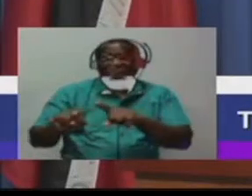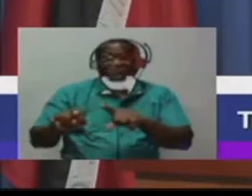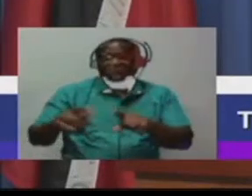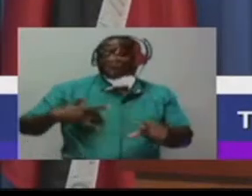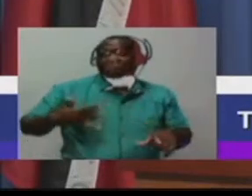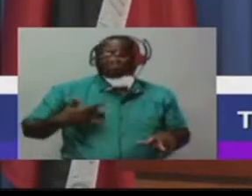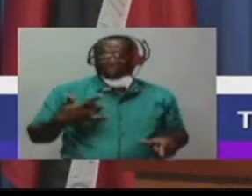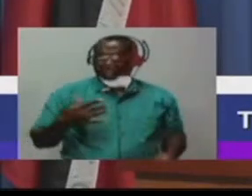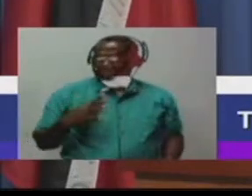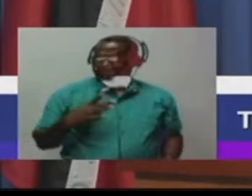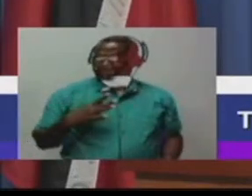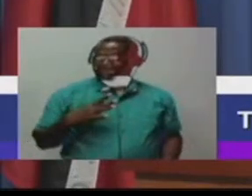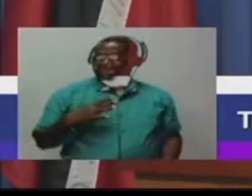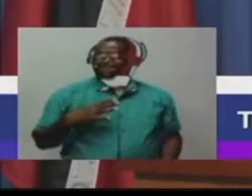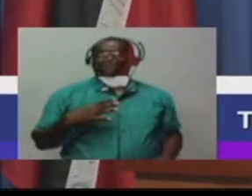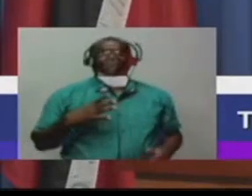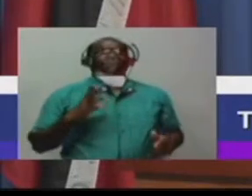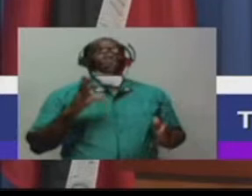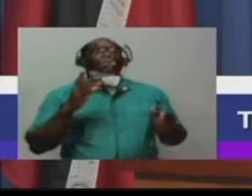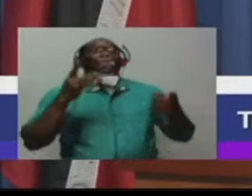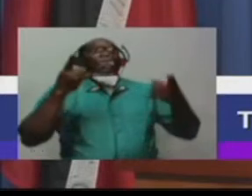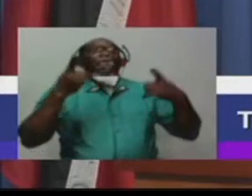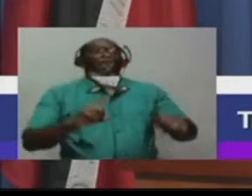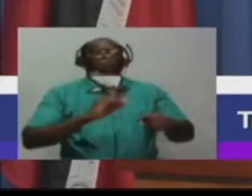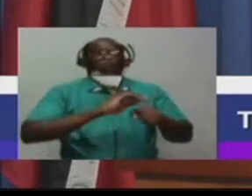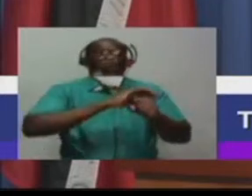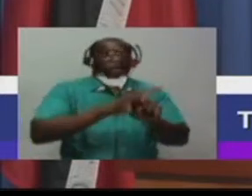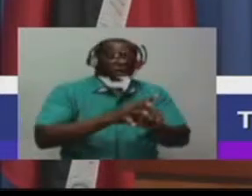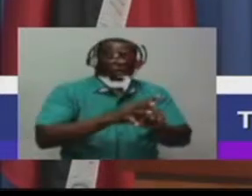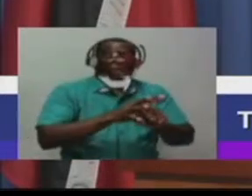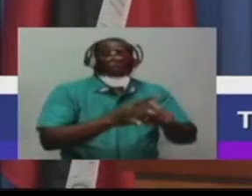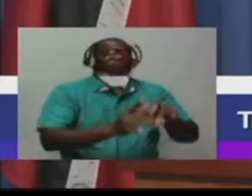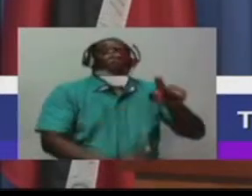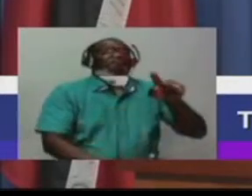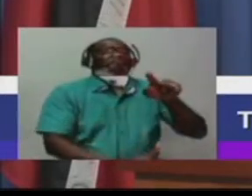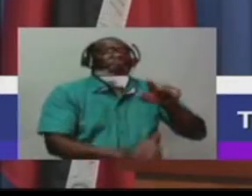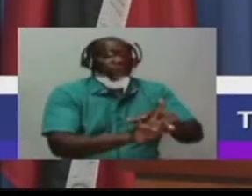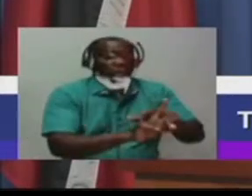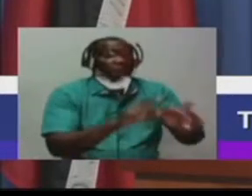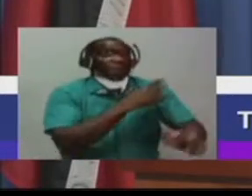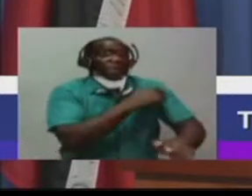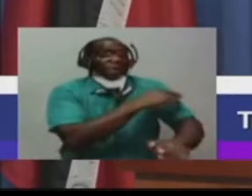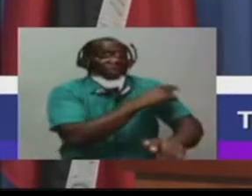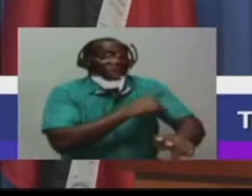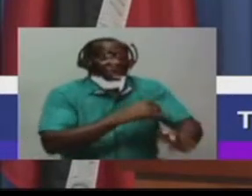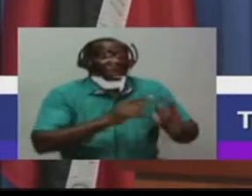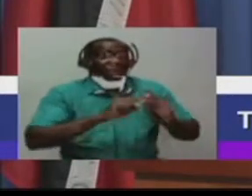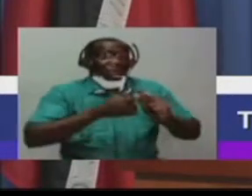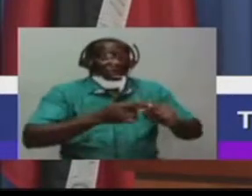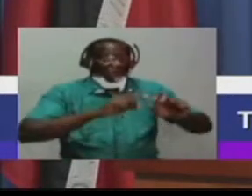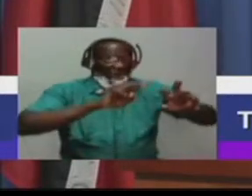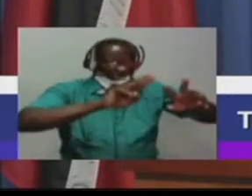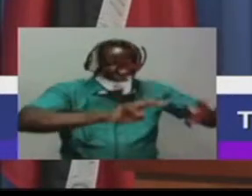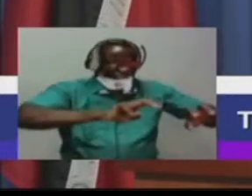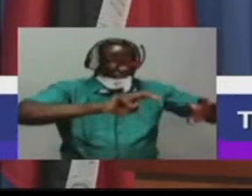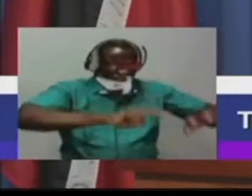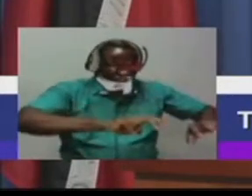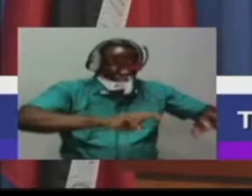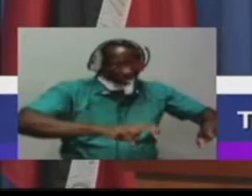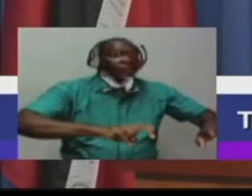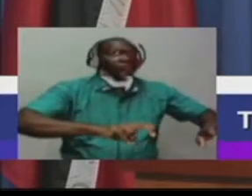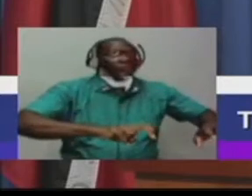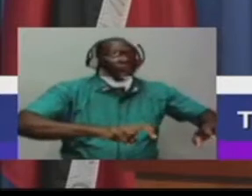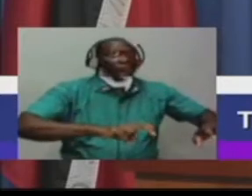we start the investigation that we realize that there are underlying comorbidities